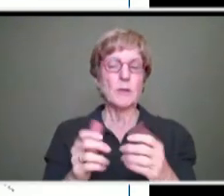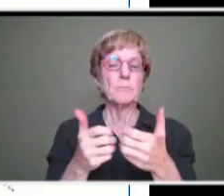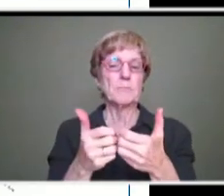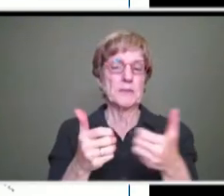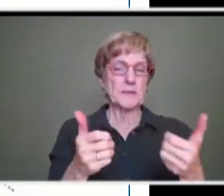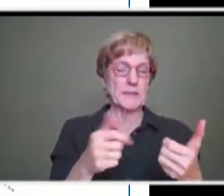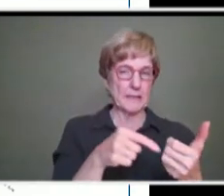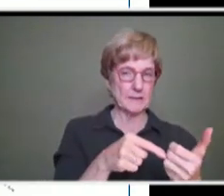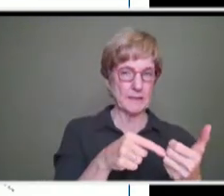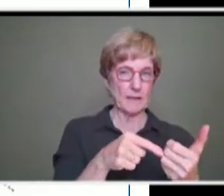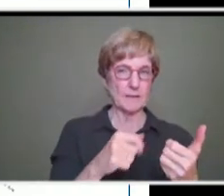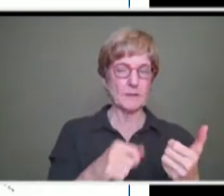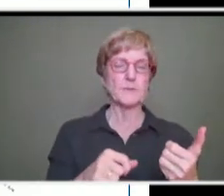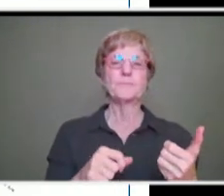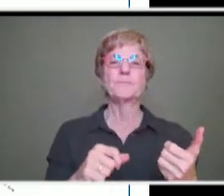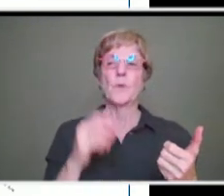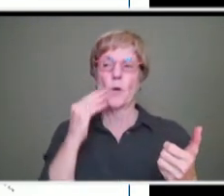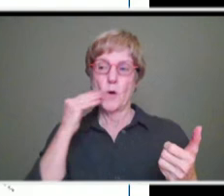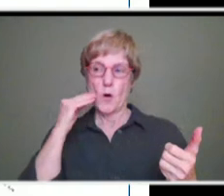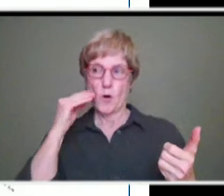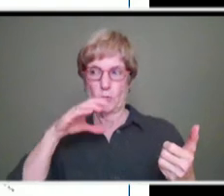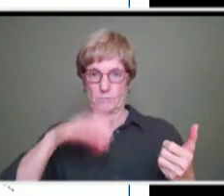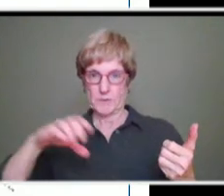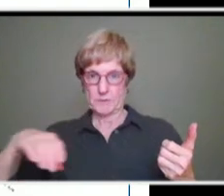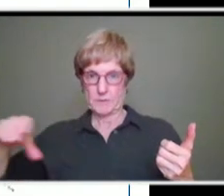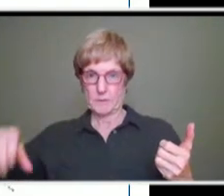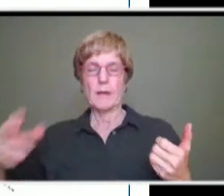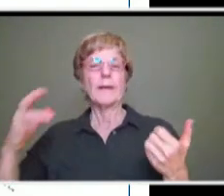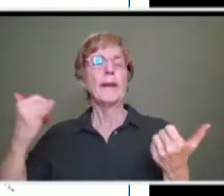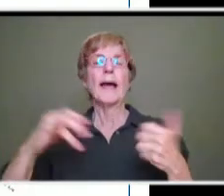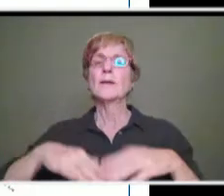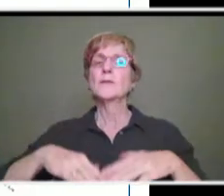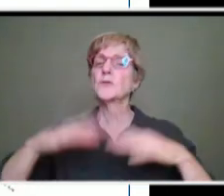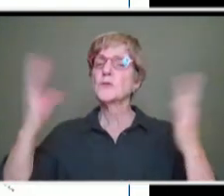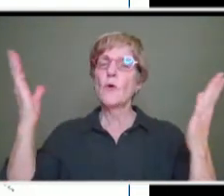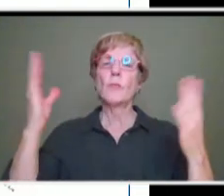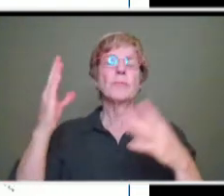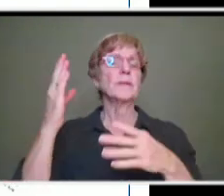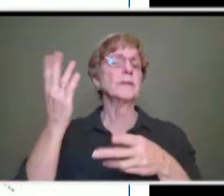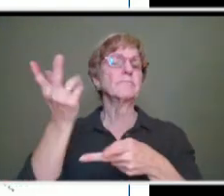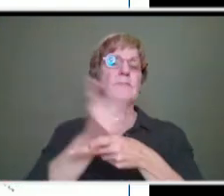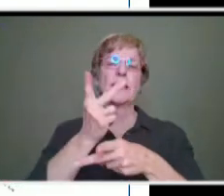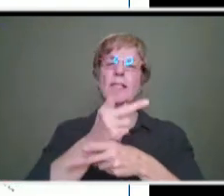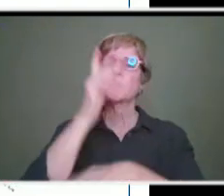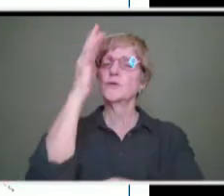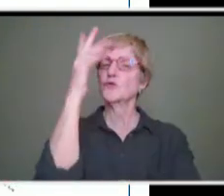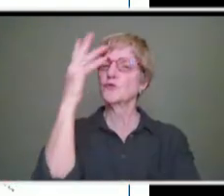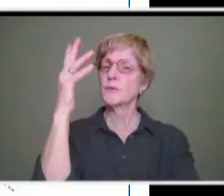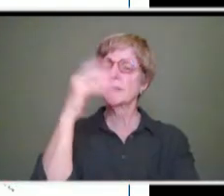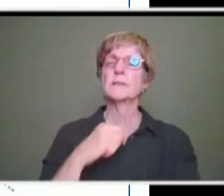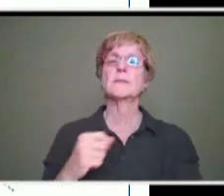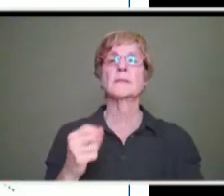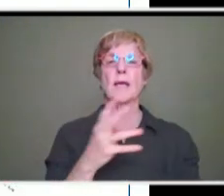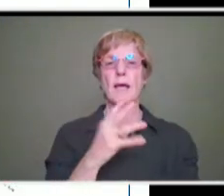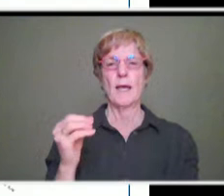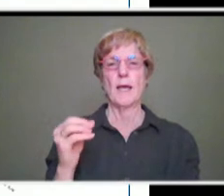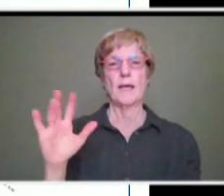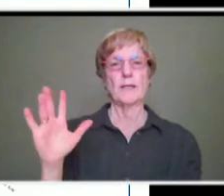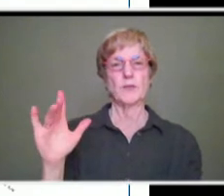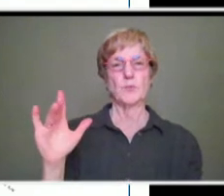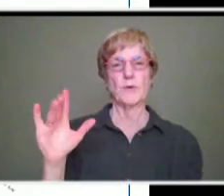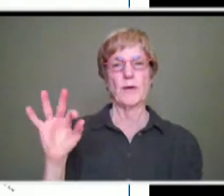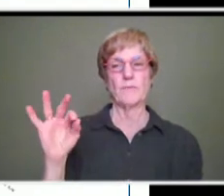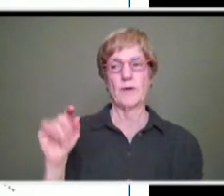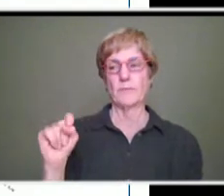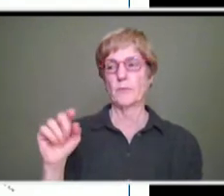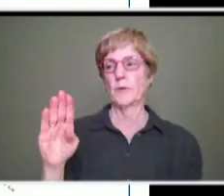between existing single-family homes it's just open space tree save and as Dave mentioned we've created a 25 foot buffer and